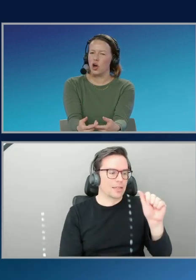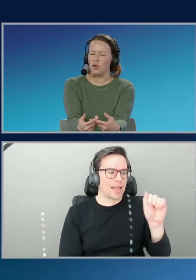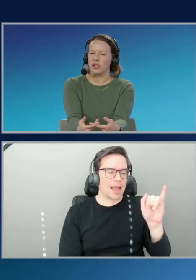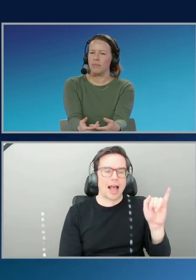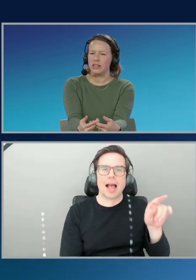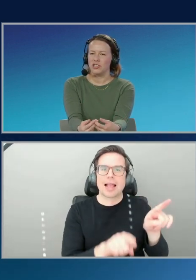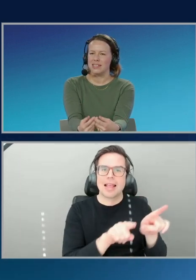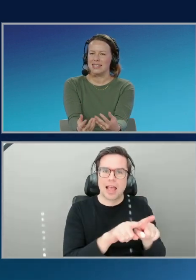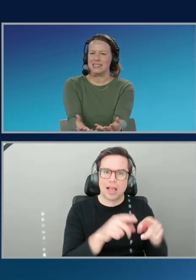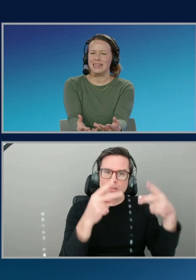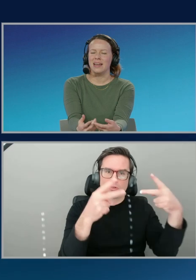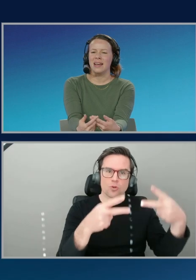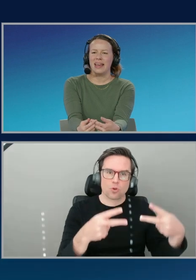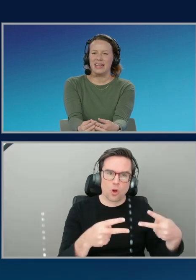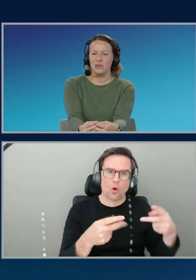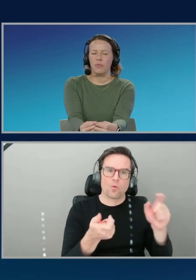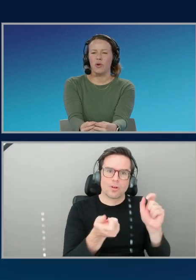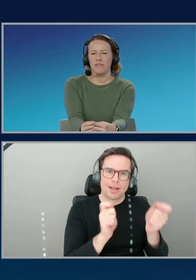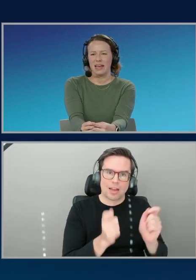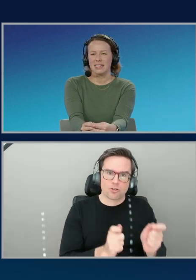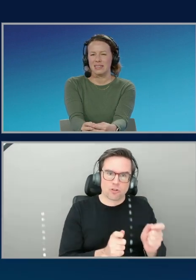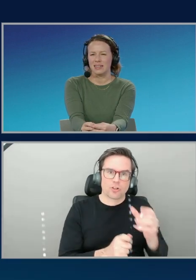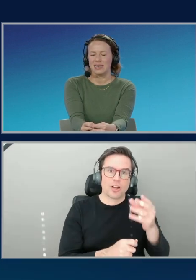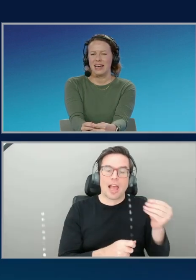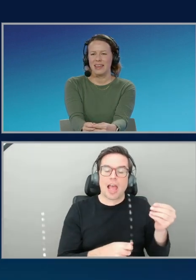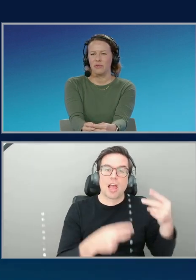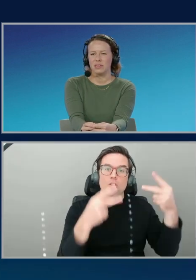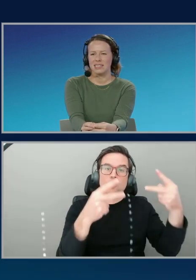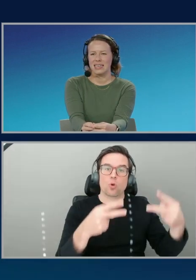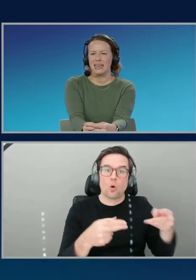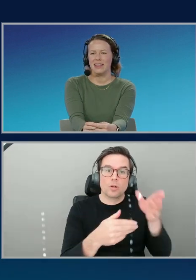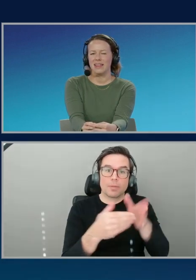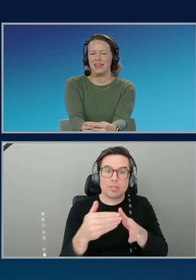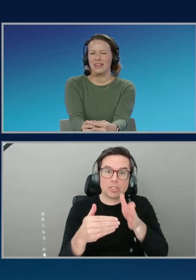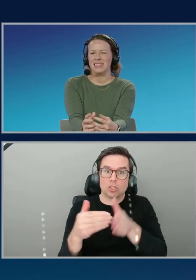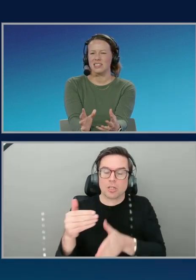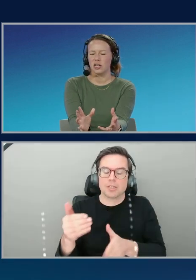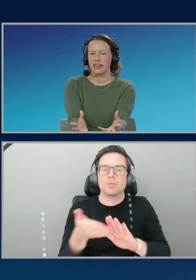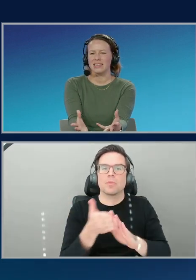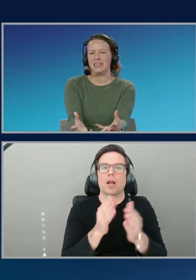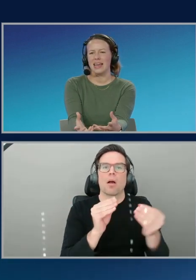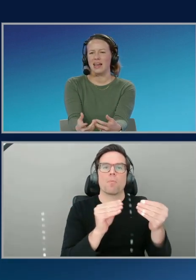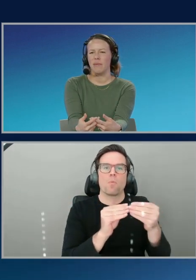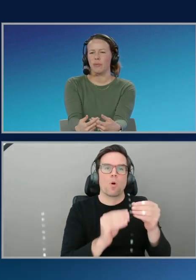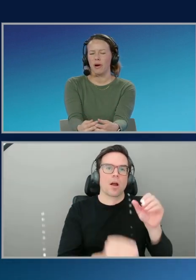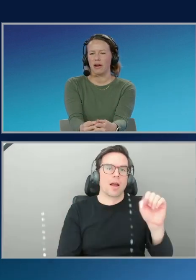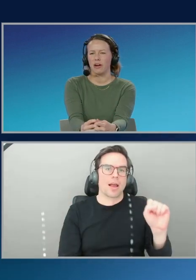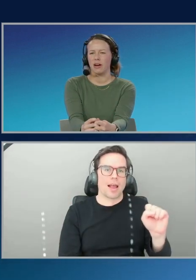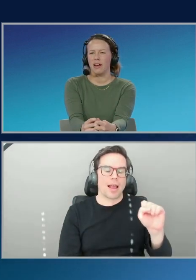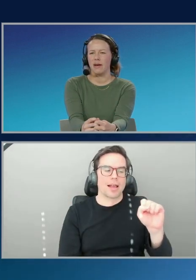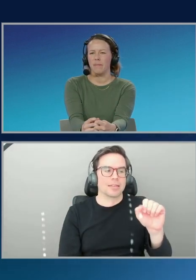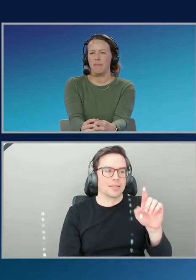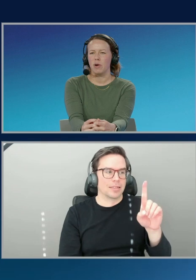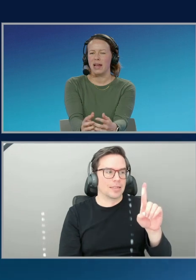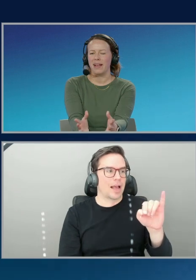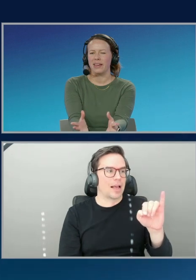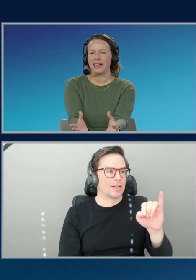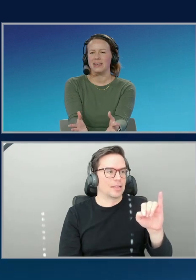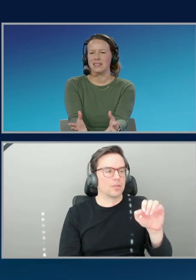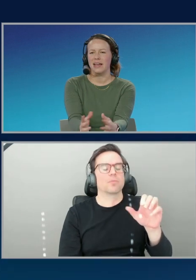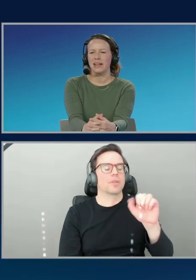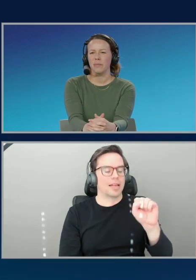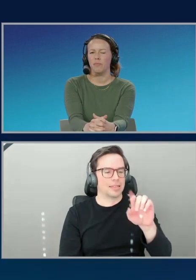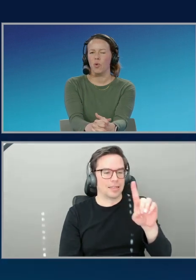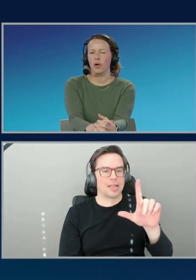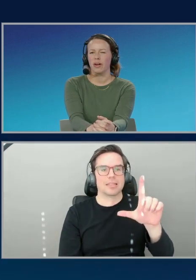a code completion assistant into more of the SDLC. I think we'll see that it is starting to take broader